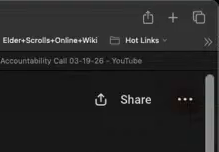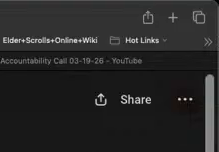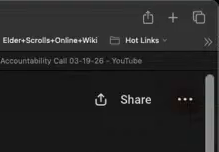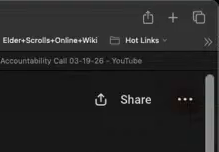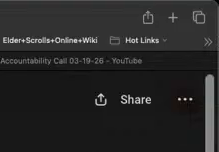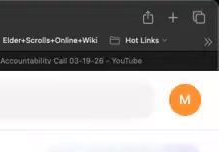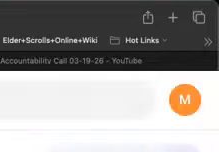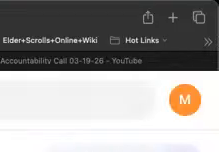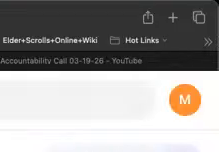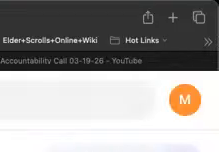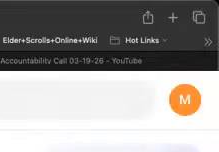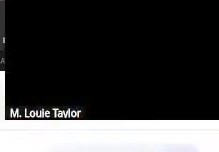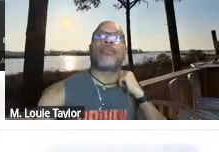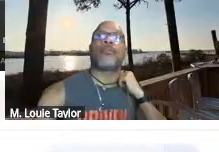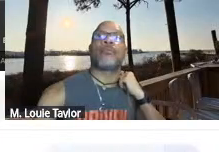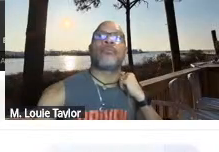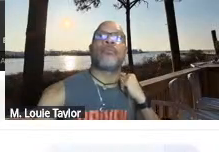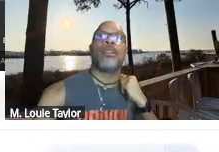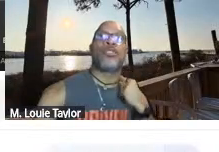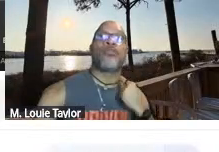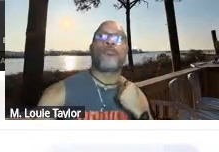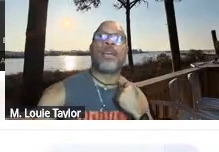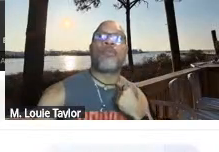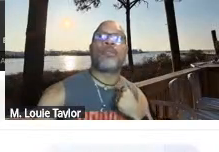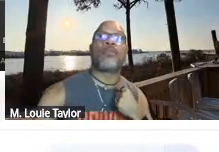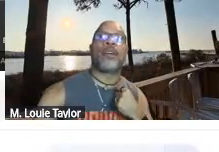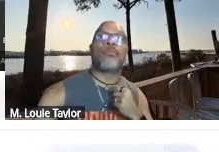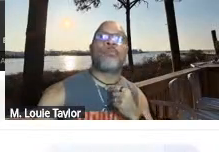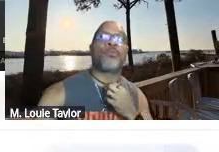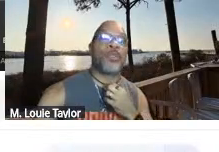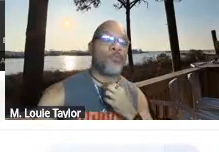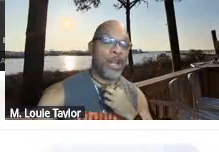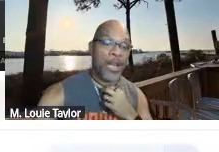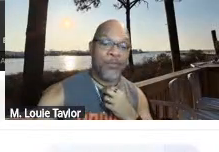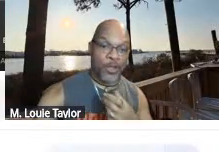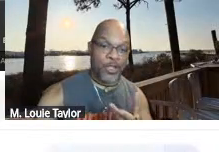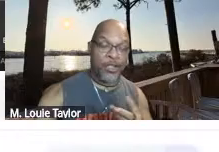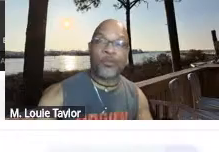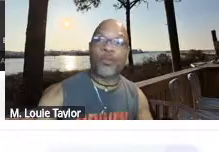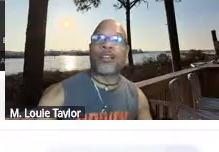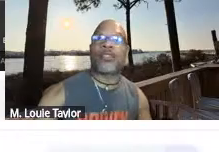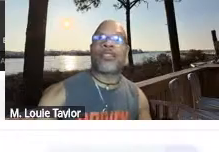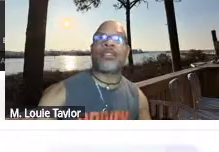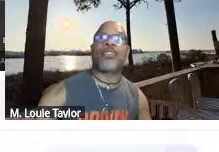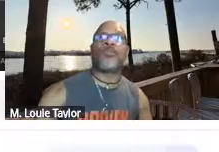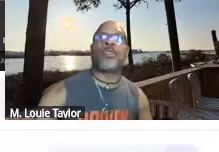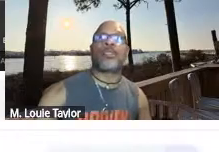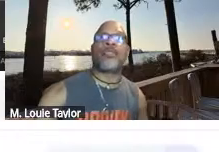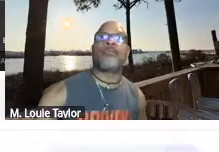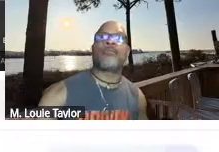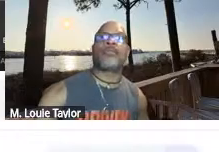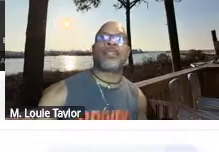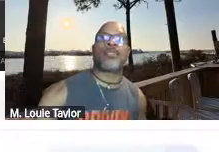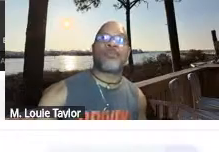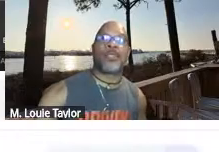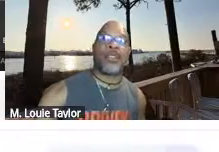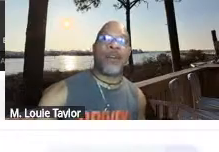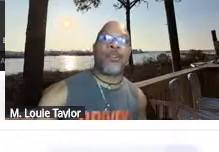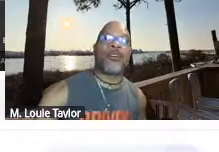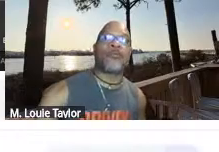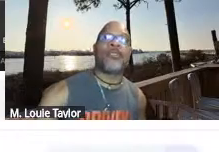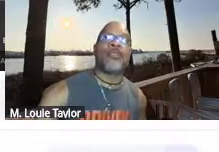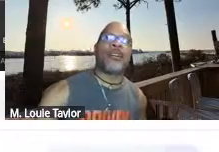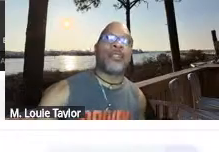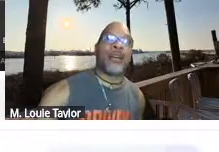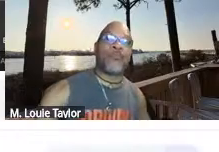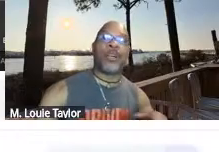here. Yeah. So for me, and what I am going to do, honestly, because I do want to sell that